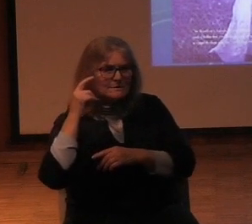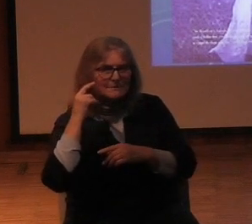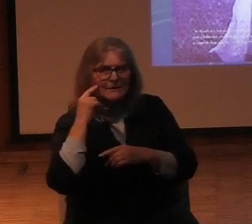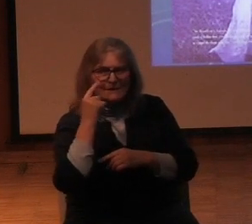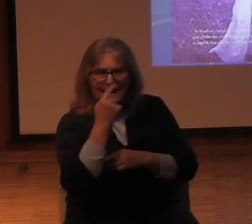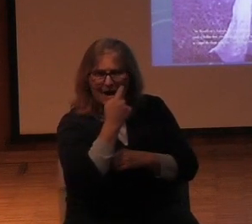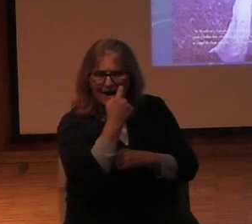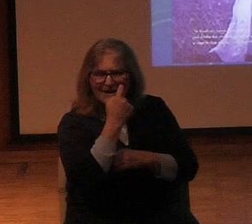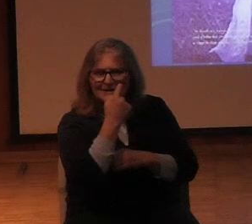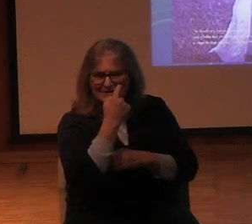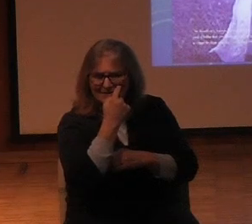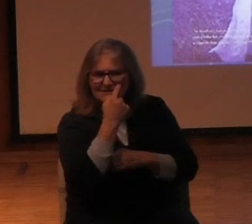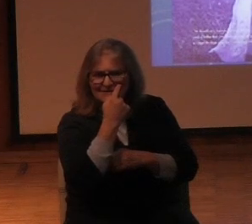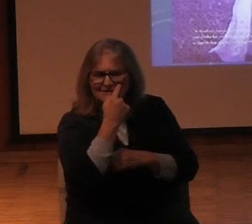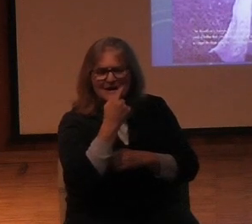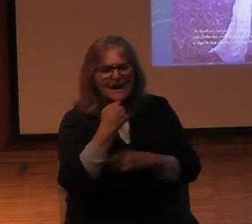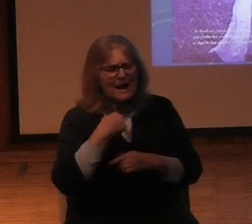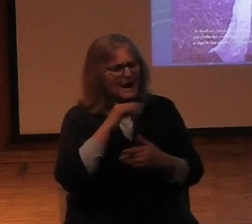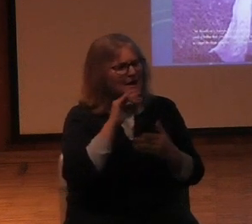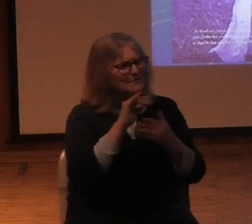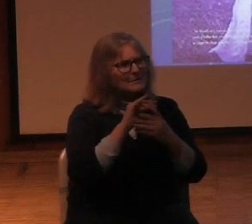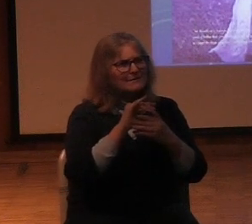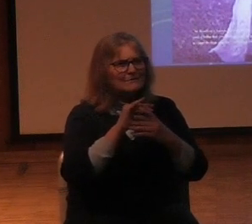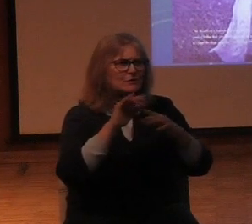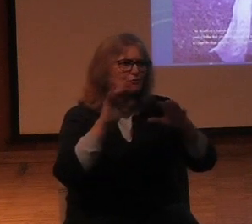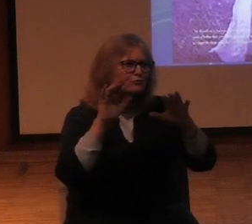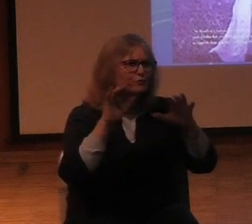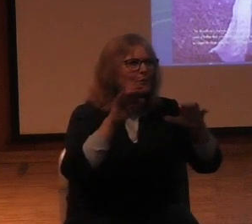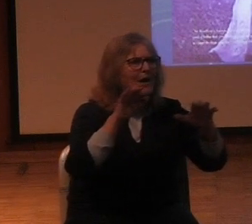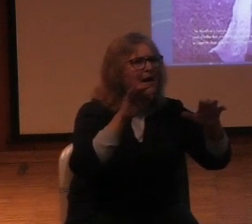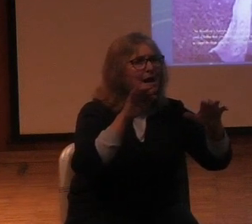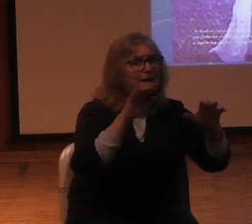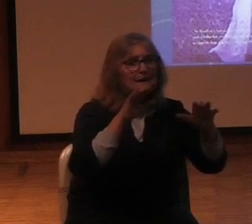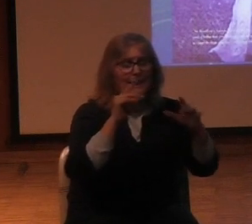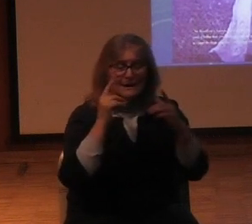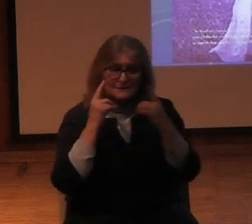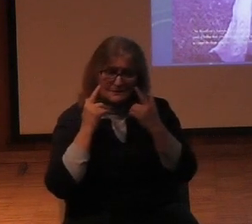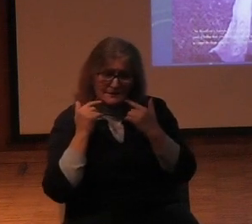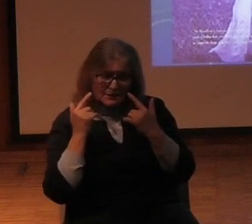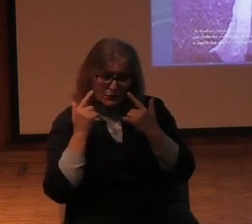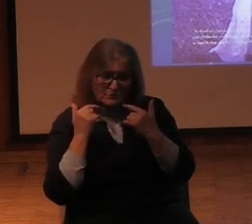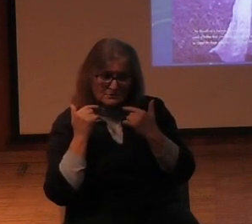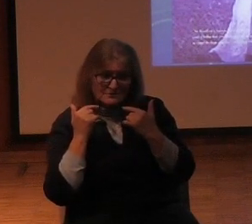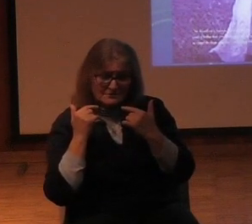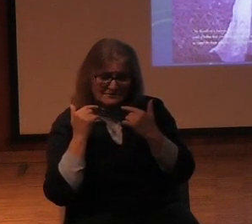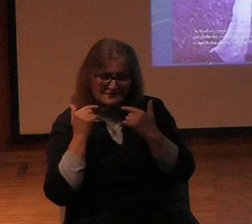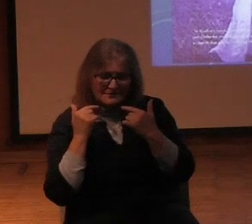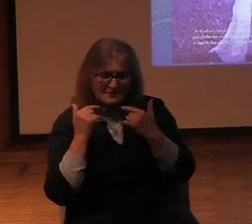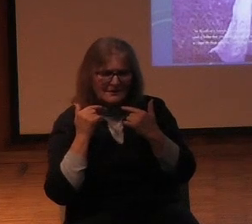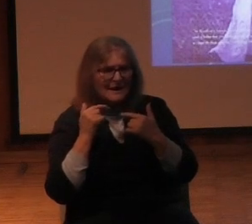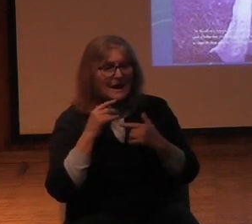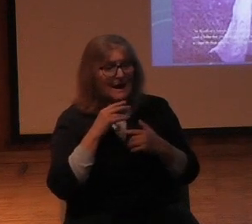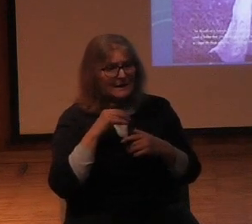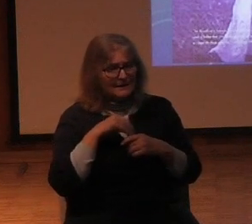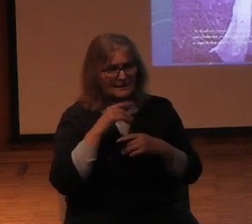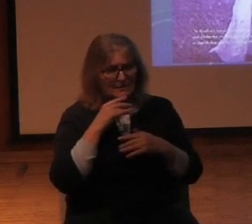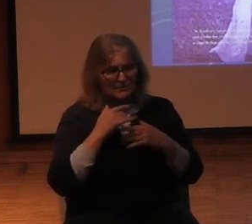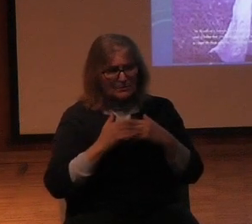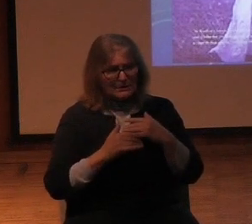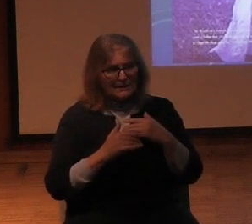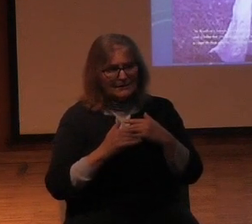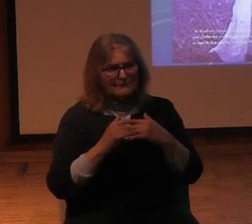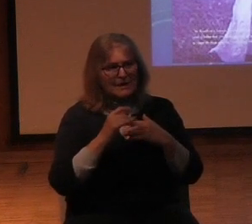eyes. I believe in rain and tears, and in the blood